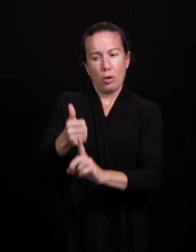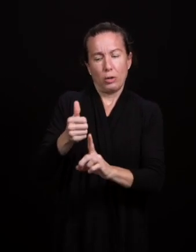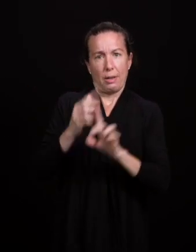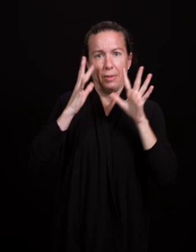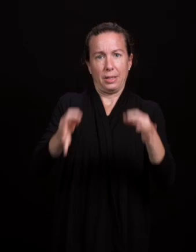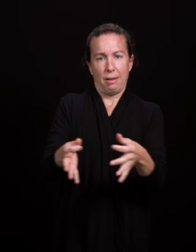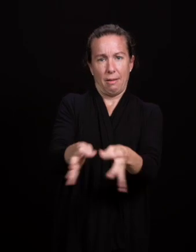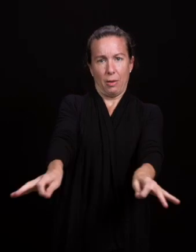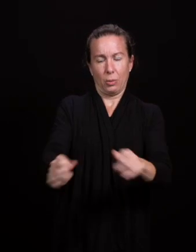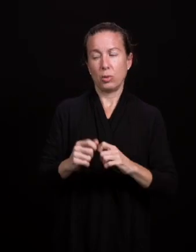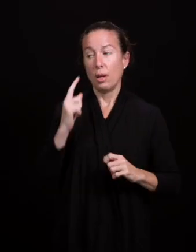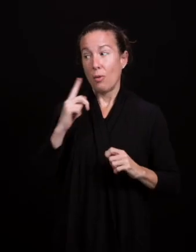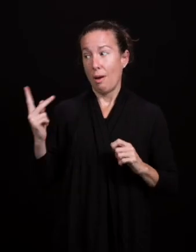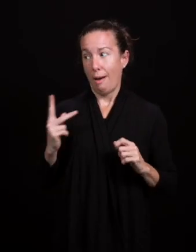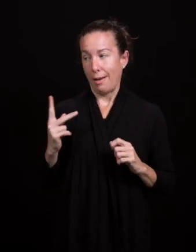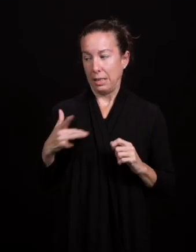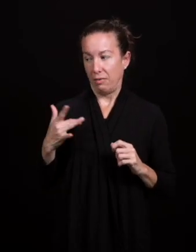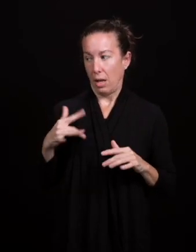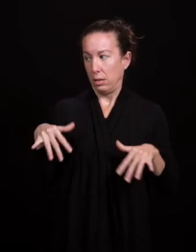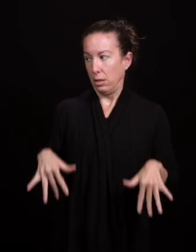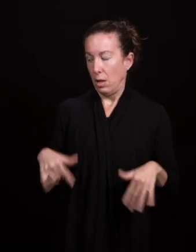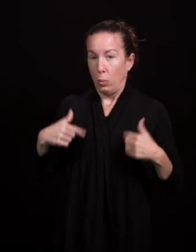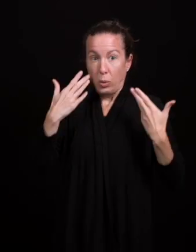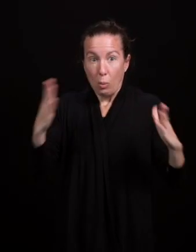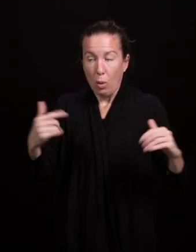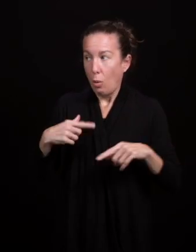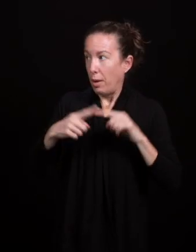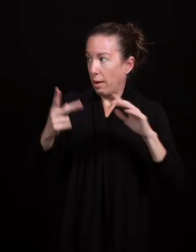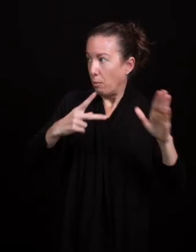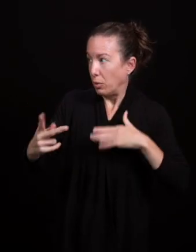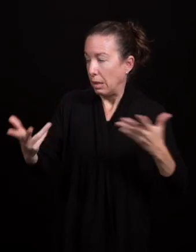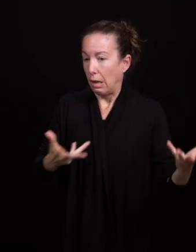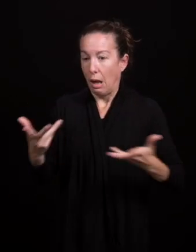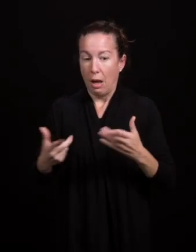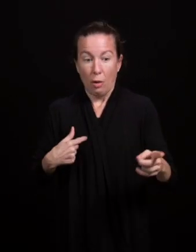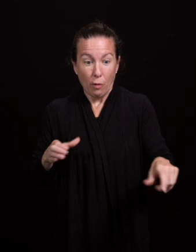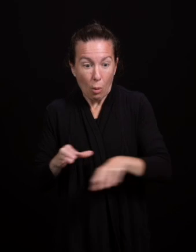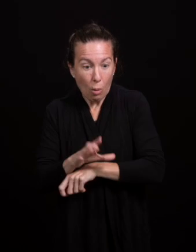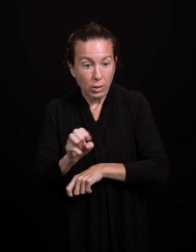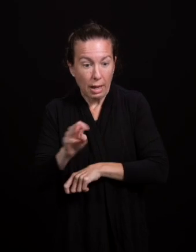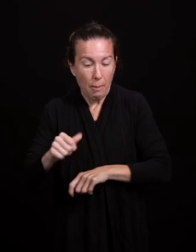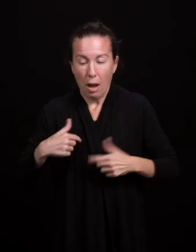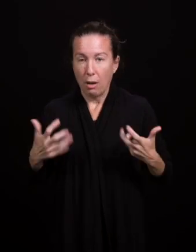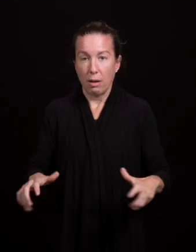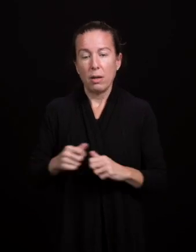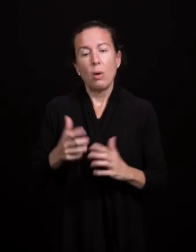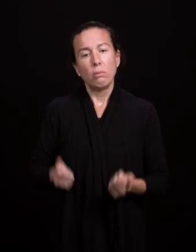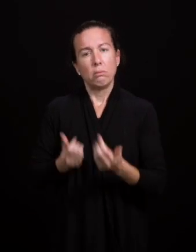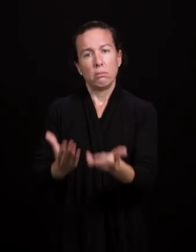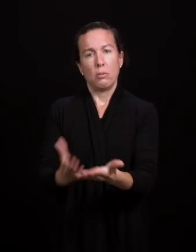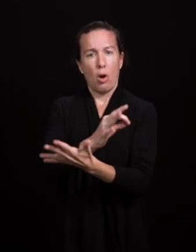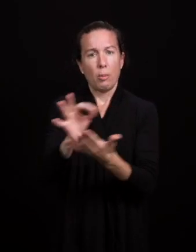biggest struggle for us, was not knowing and not wanting to say, Emma, this is what you have to do. We wanted to say, here are your